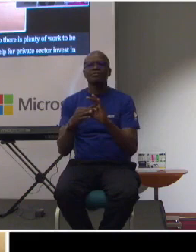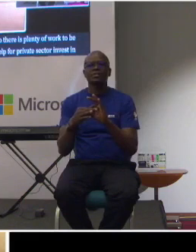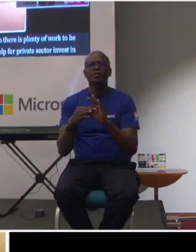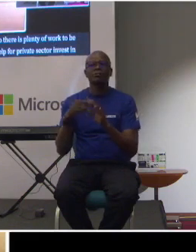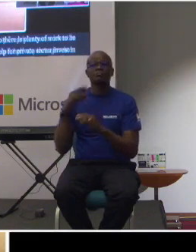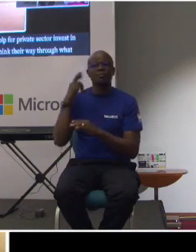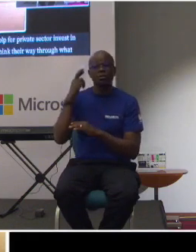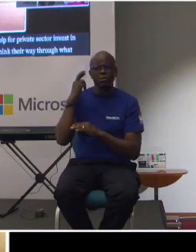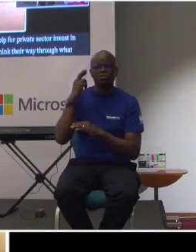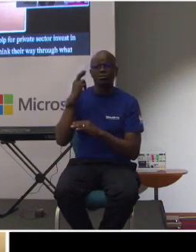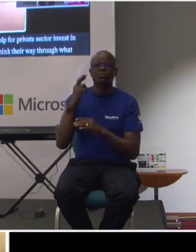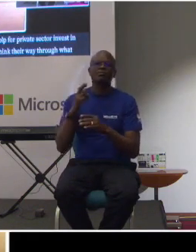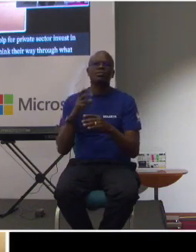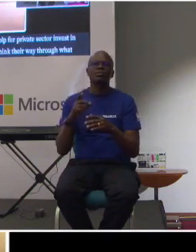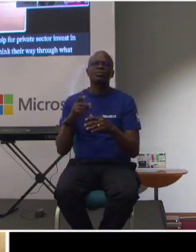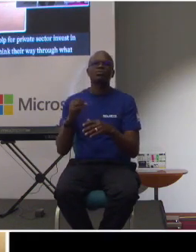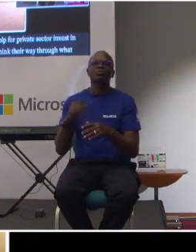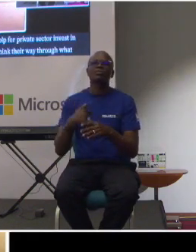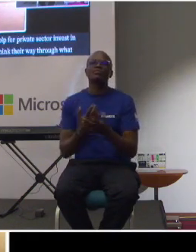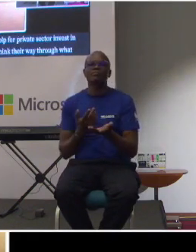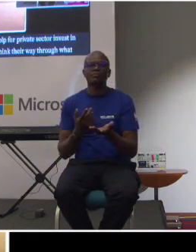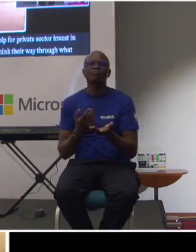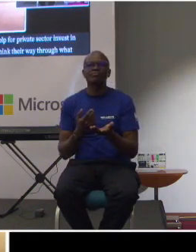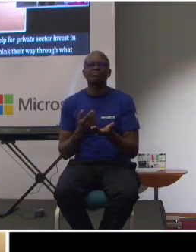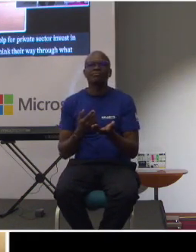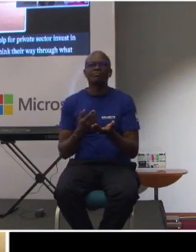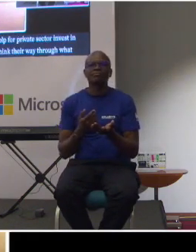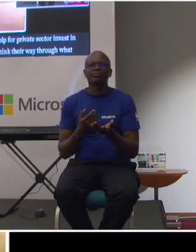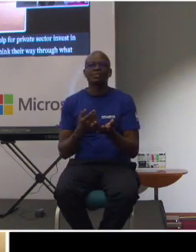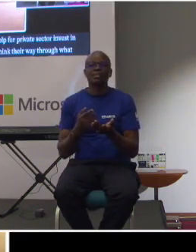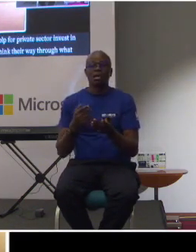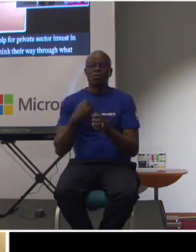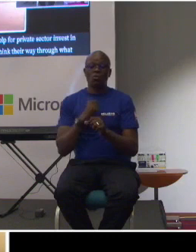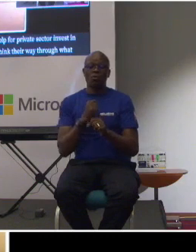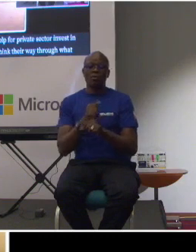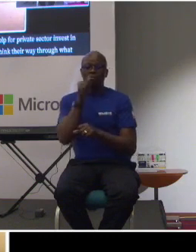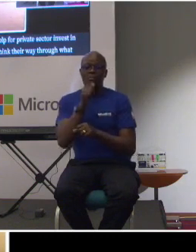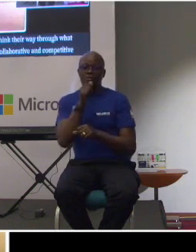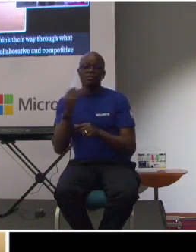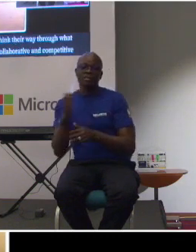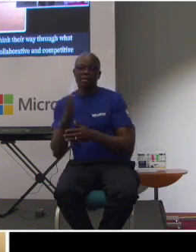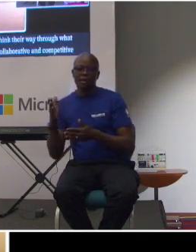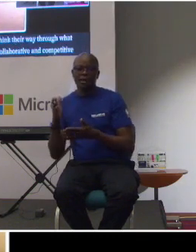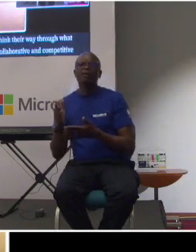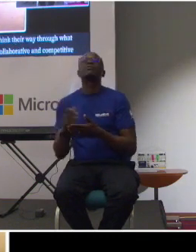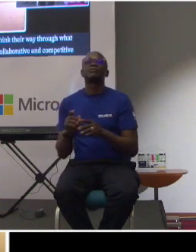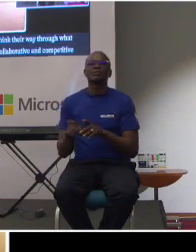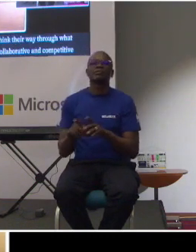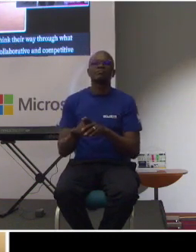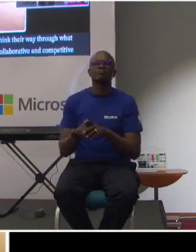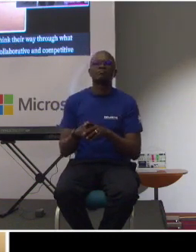reasons. So ideally what would happen, I think, is that the private sector would find increasing numbers